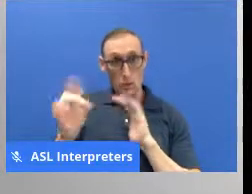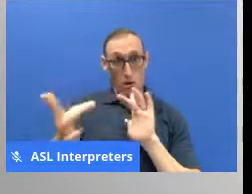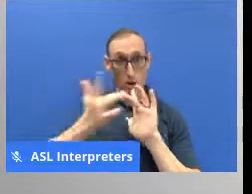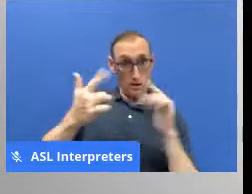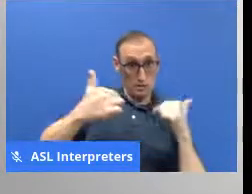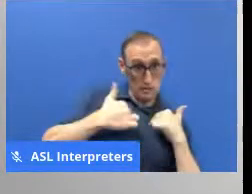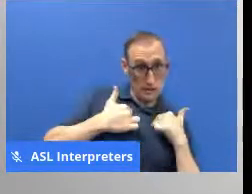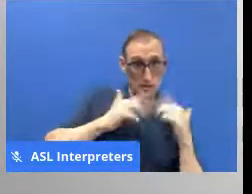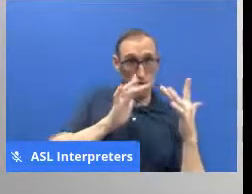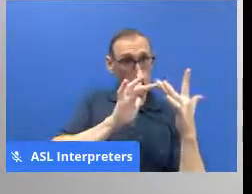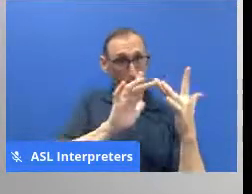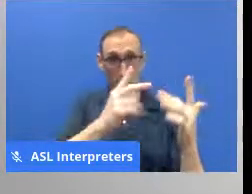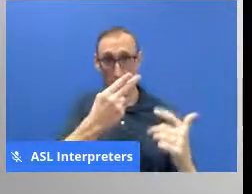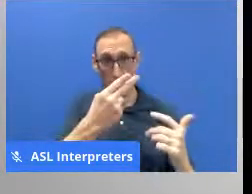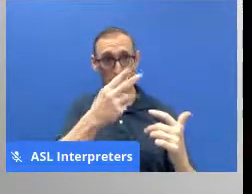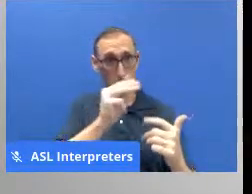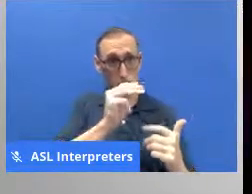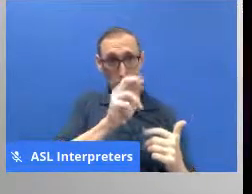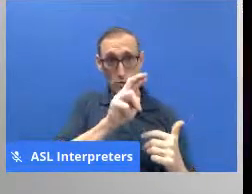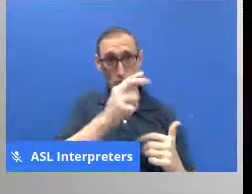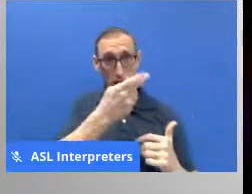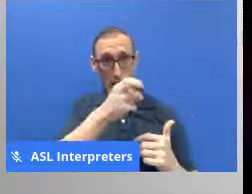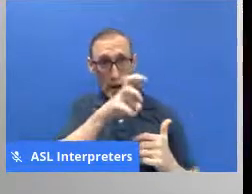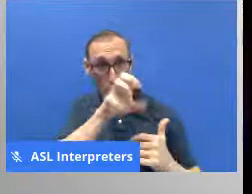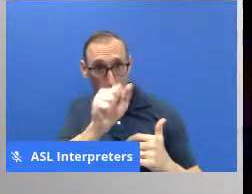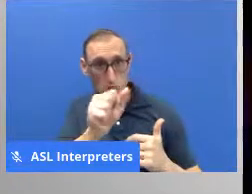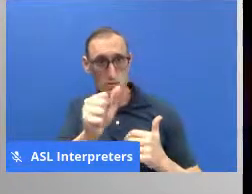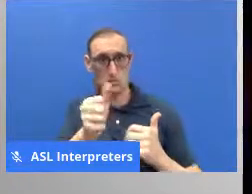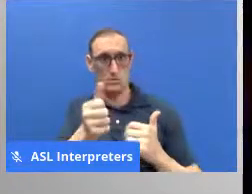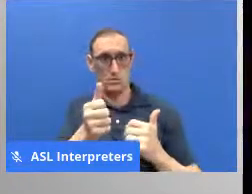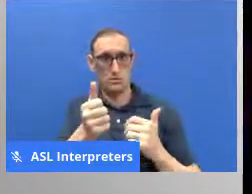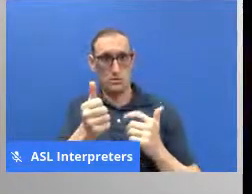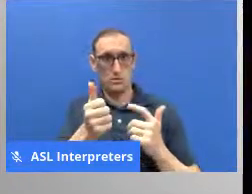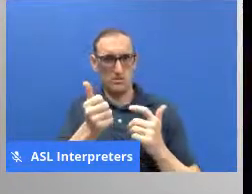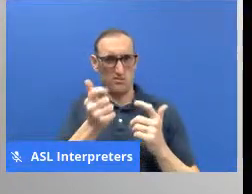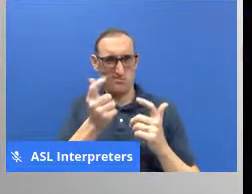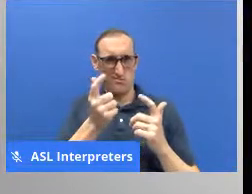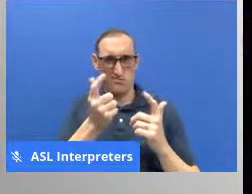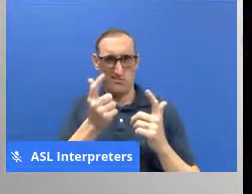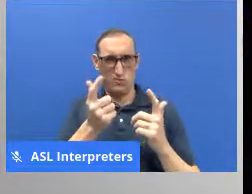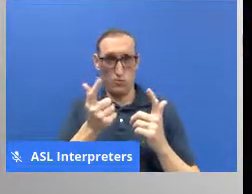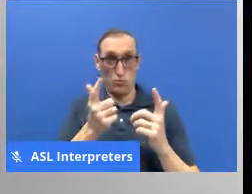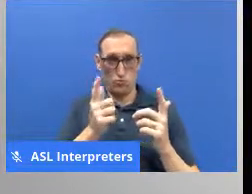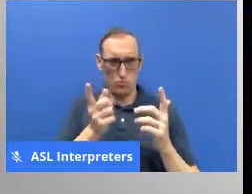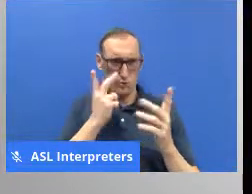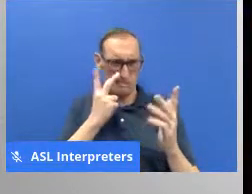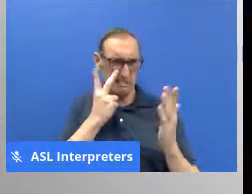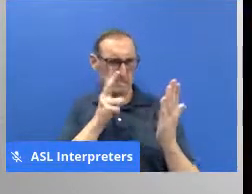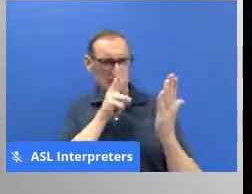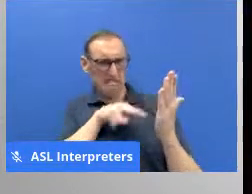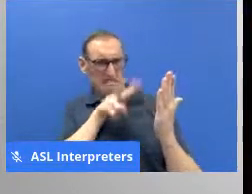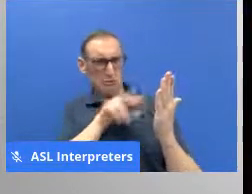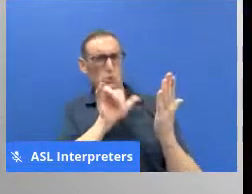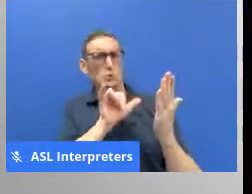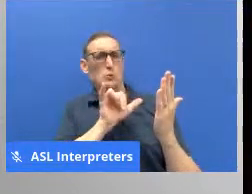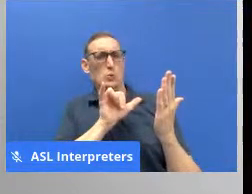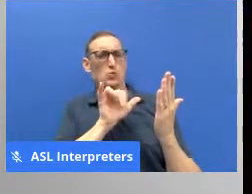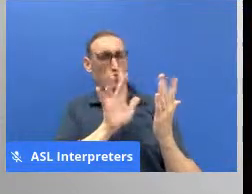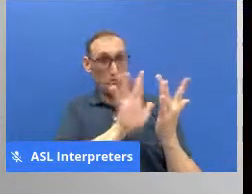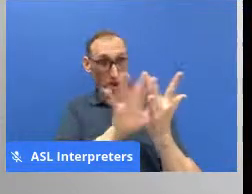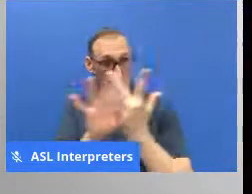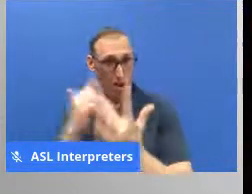then any of the cabinet members that the strategic goals align to. We can get connected and